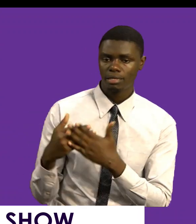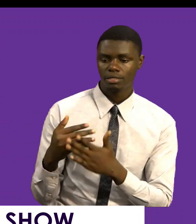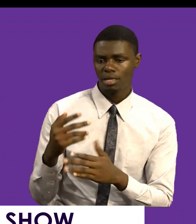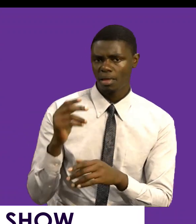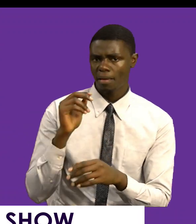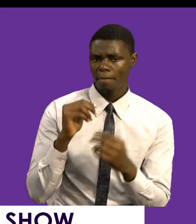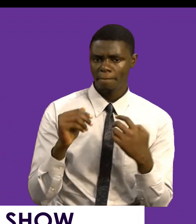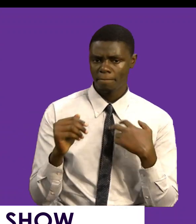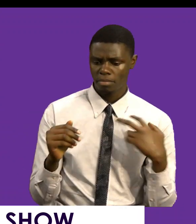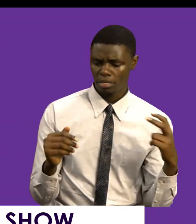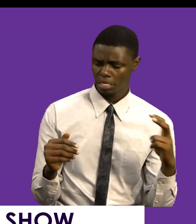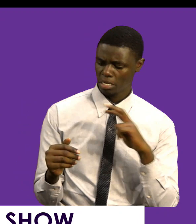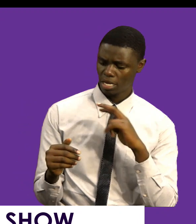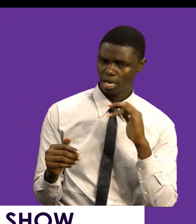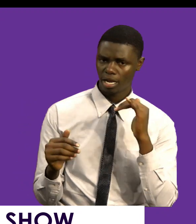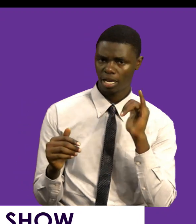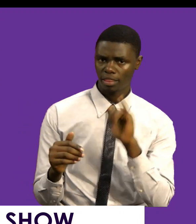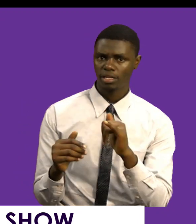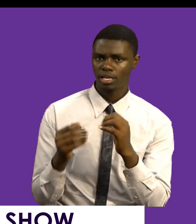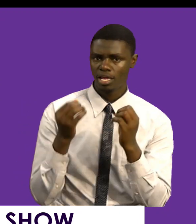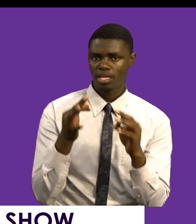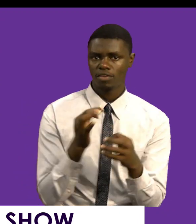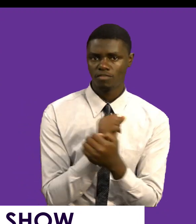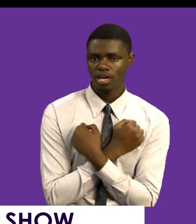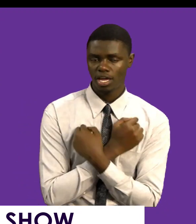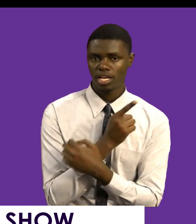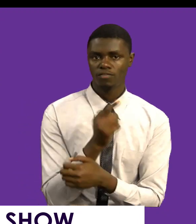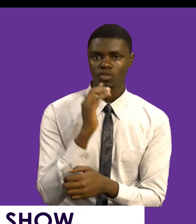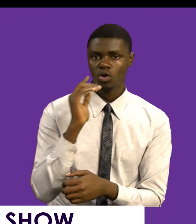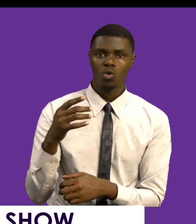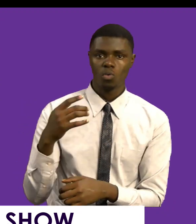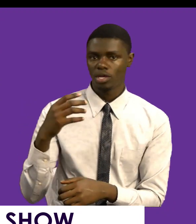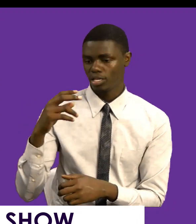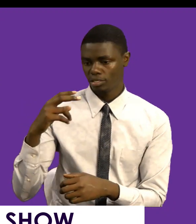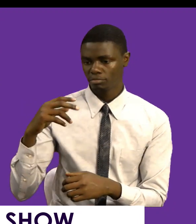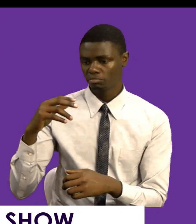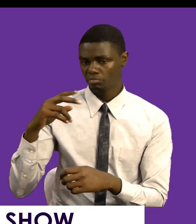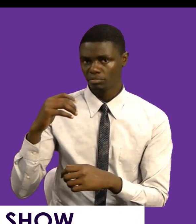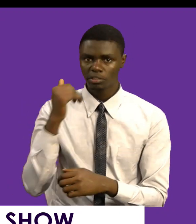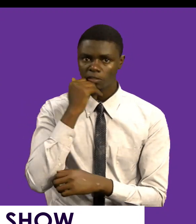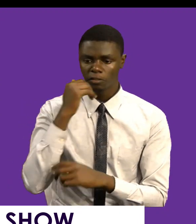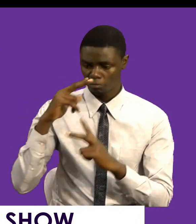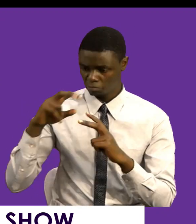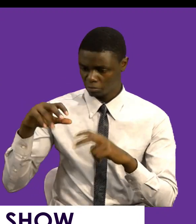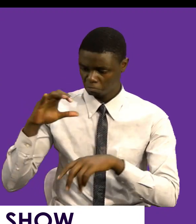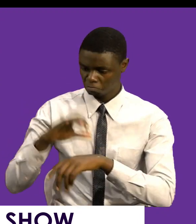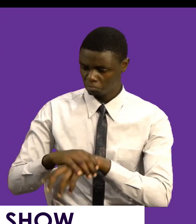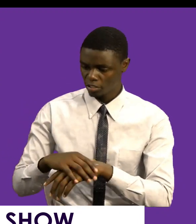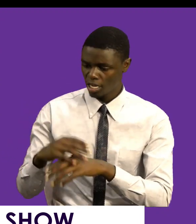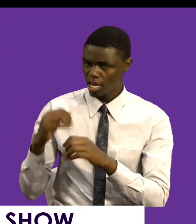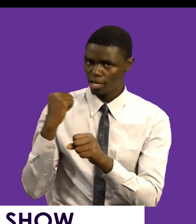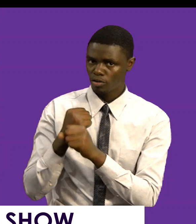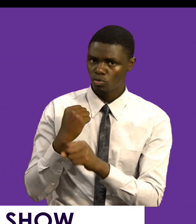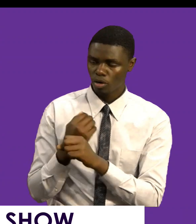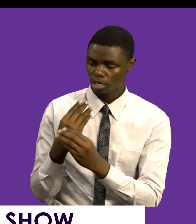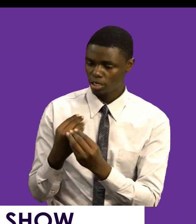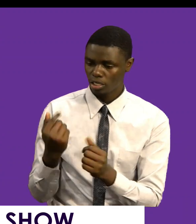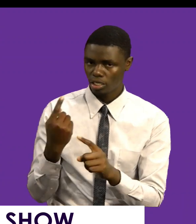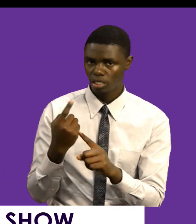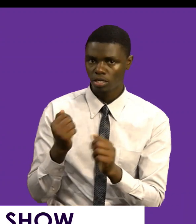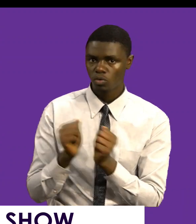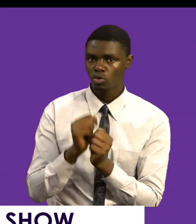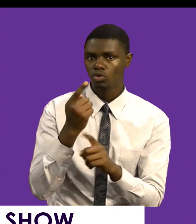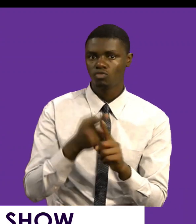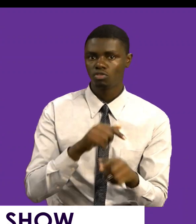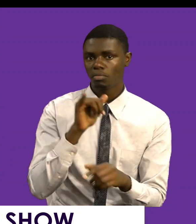at that, if I love you, I will diagnose it and work at dealing with you from that